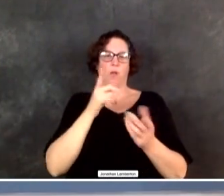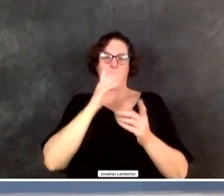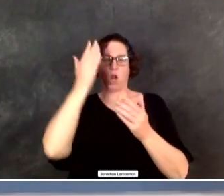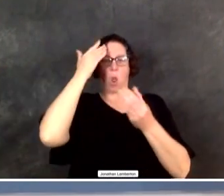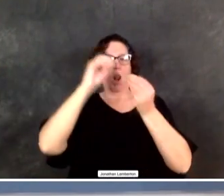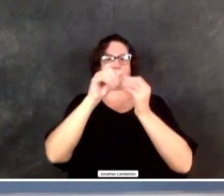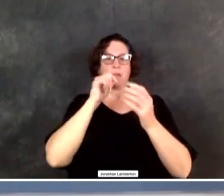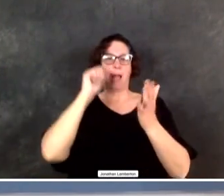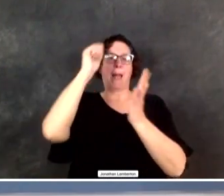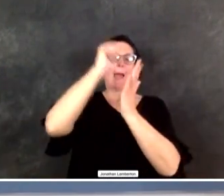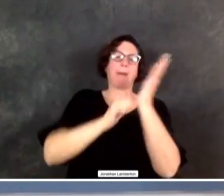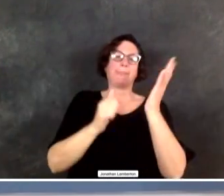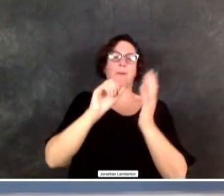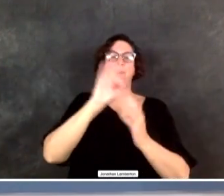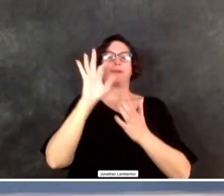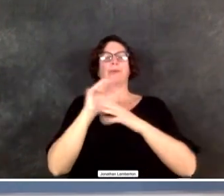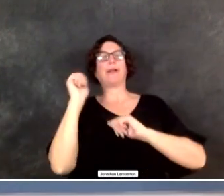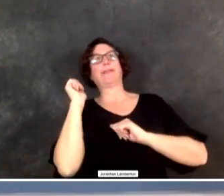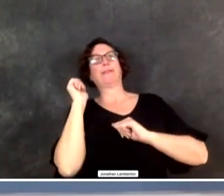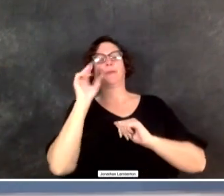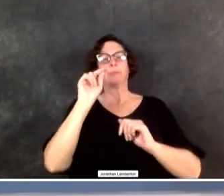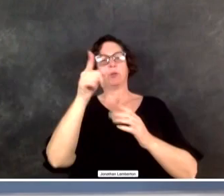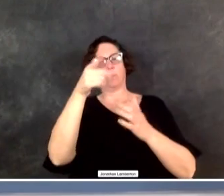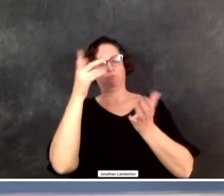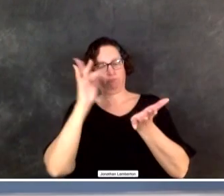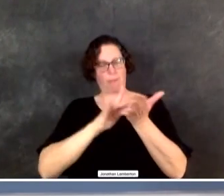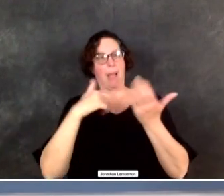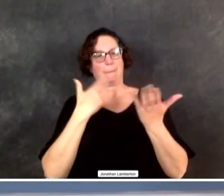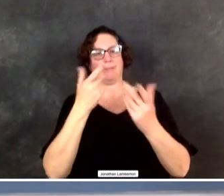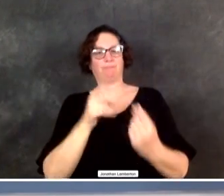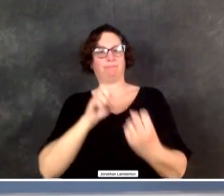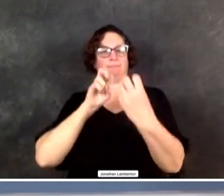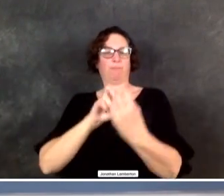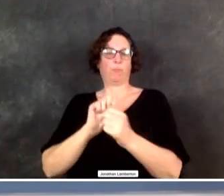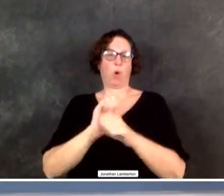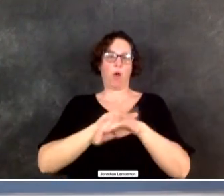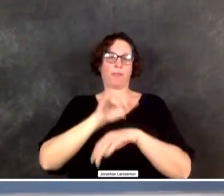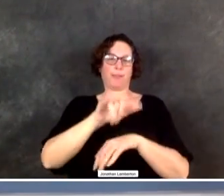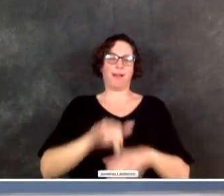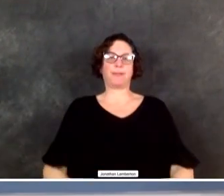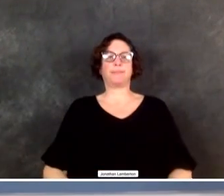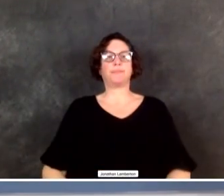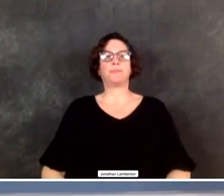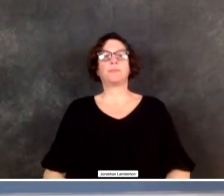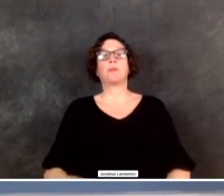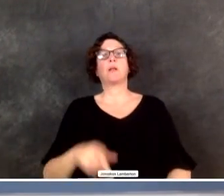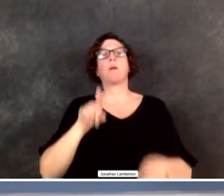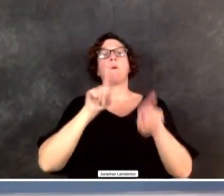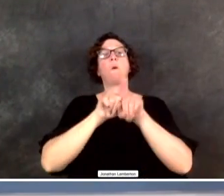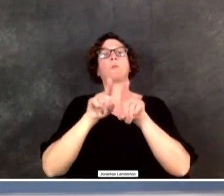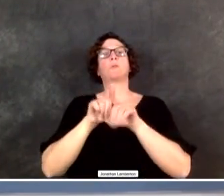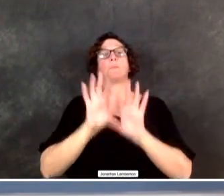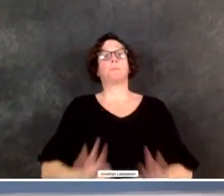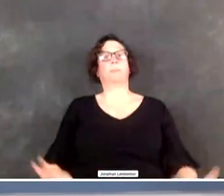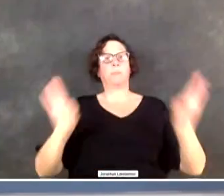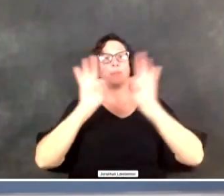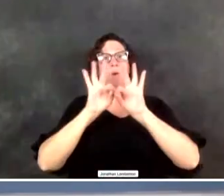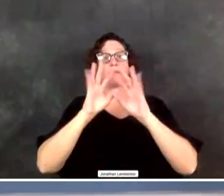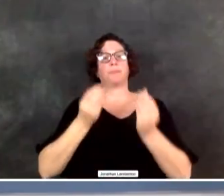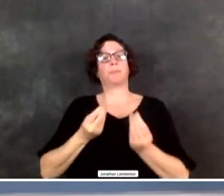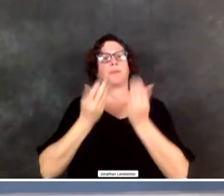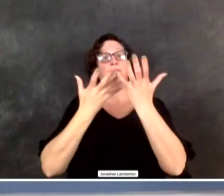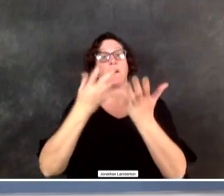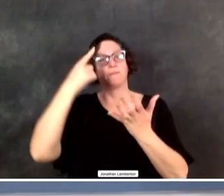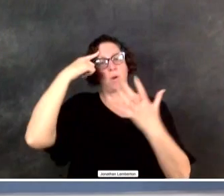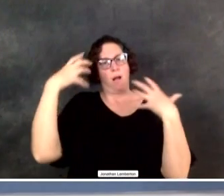emphasis on trauma-informed curriculum so that students can process what's happening to them. As the mayor has said, we haven't